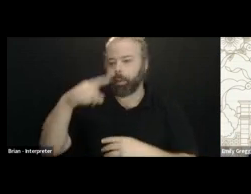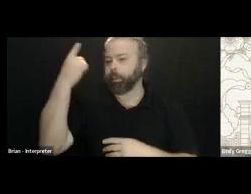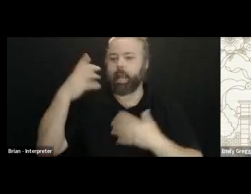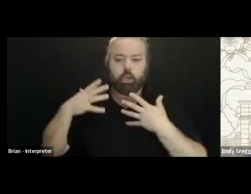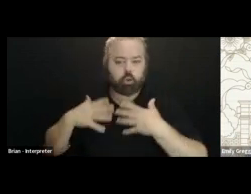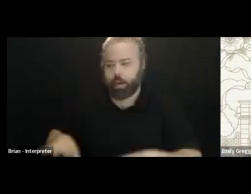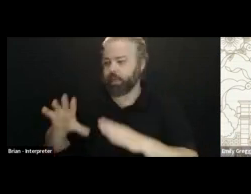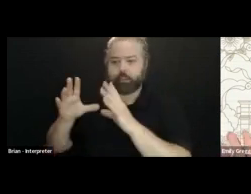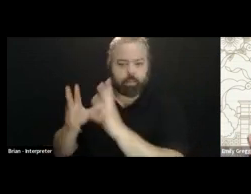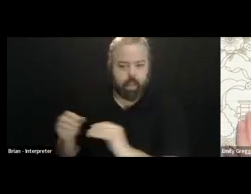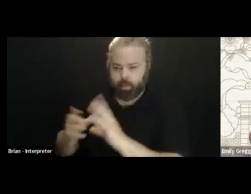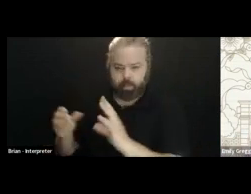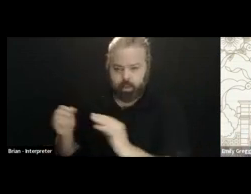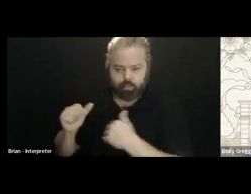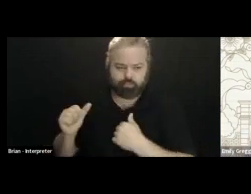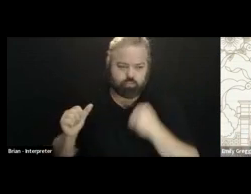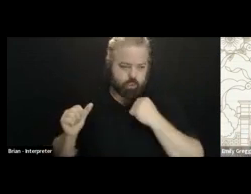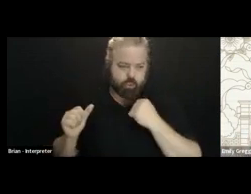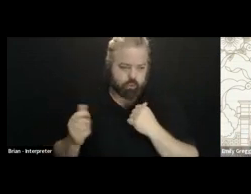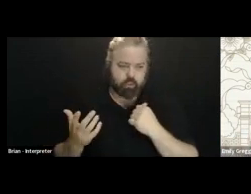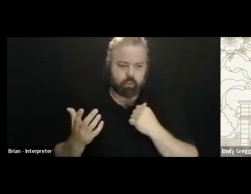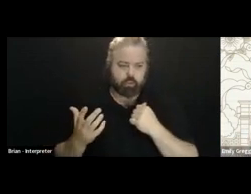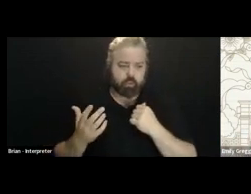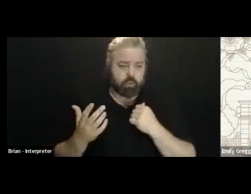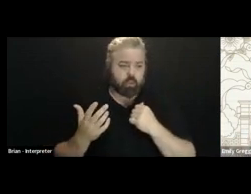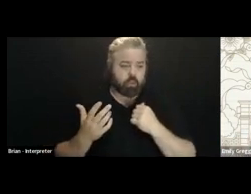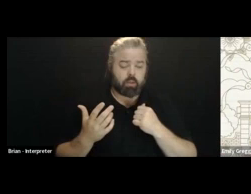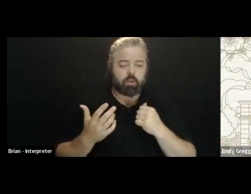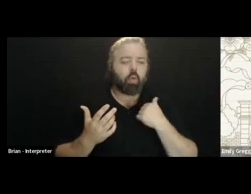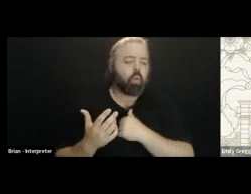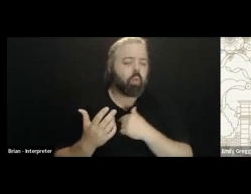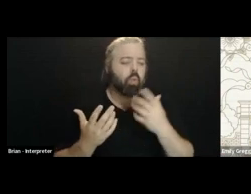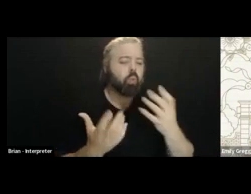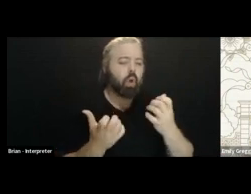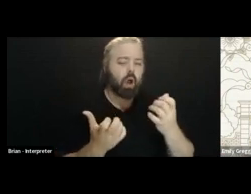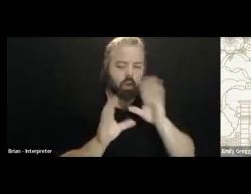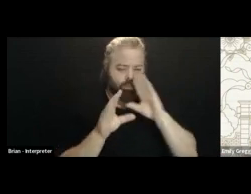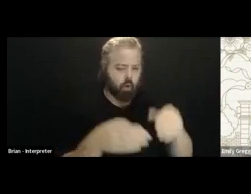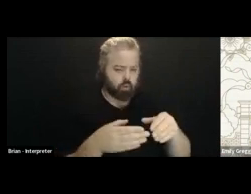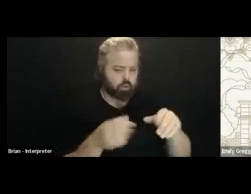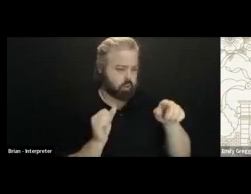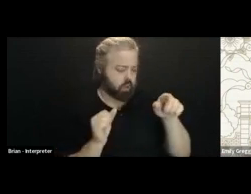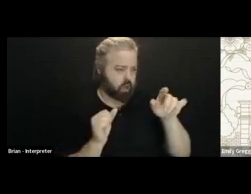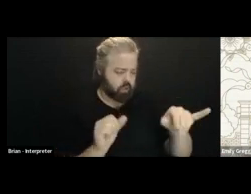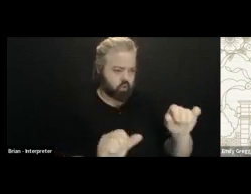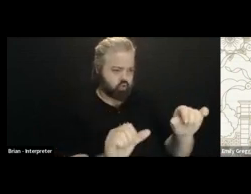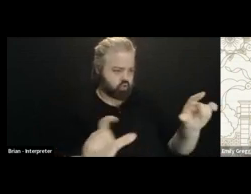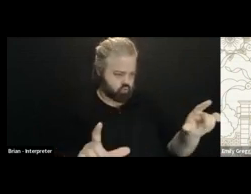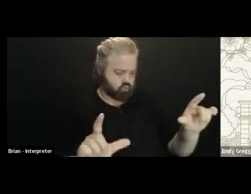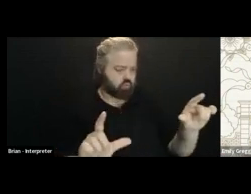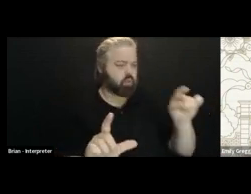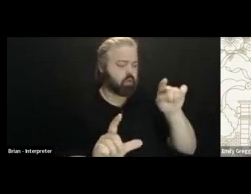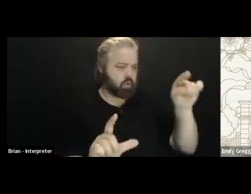blah, blah, blah. That, we really want to just sort of focus on the one thing that's on the screen and describe it that